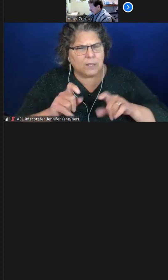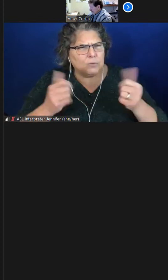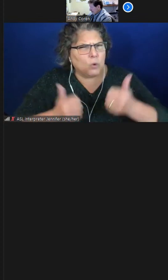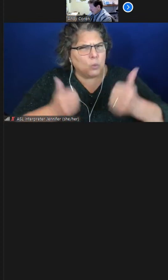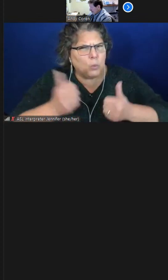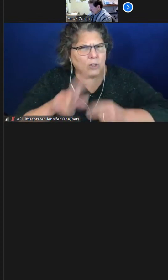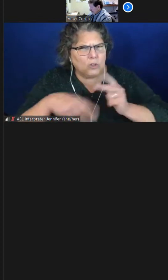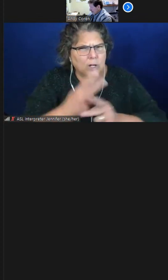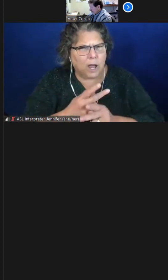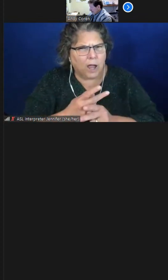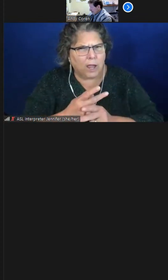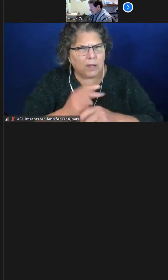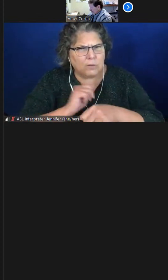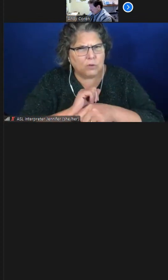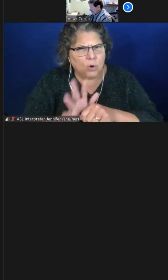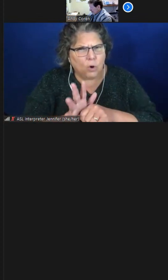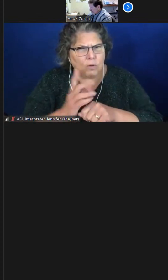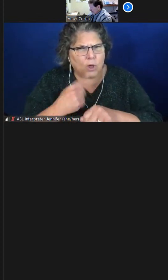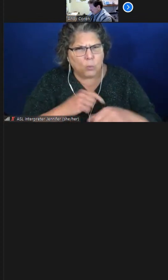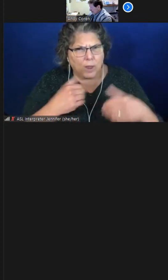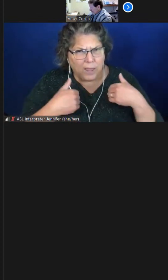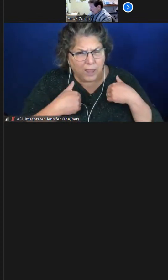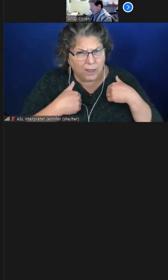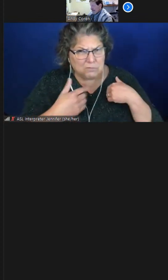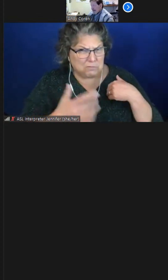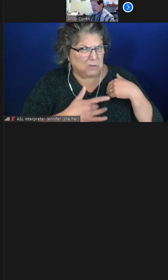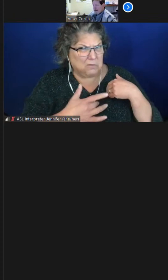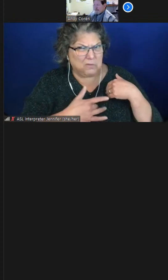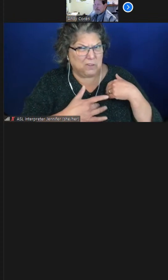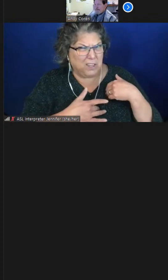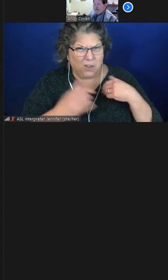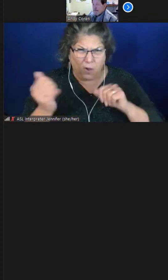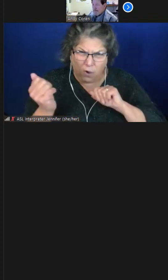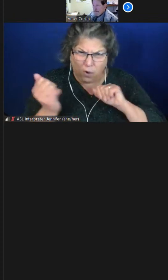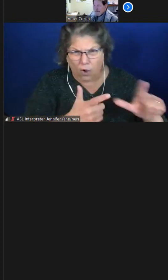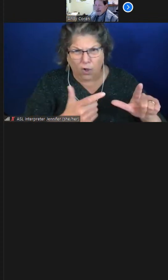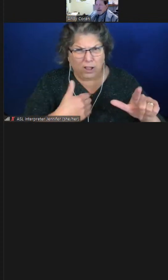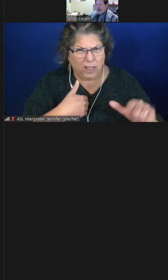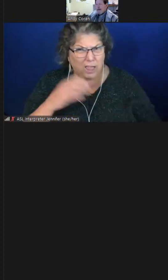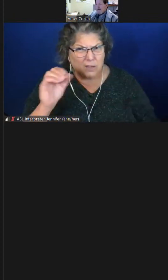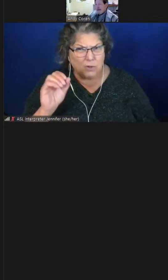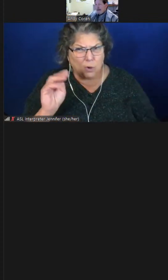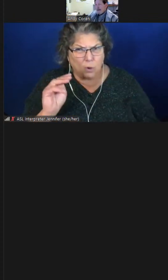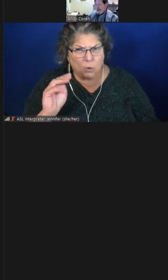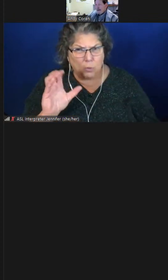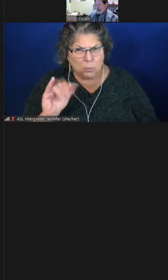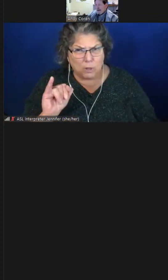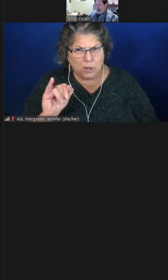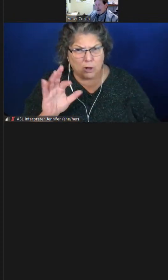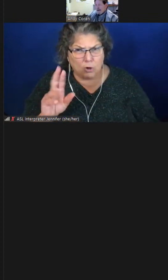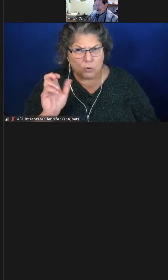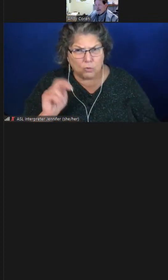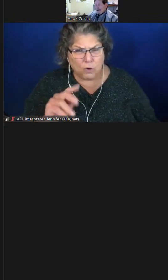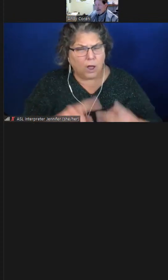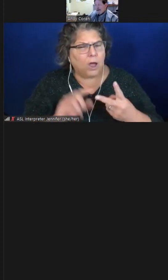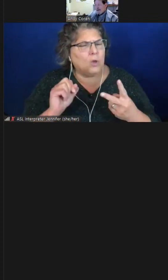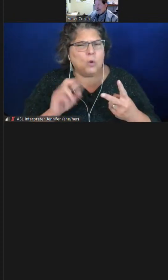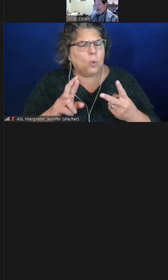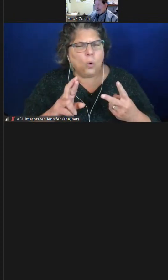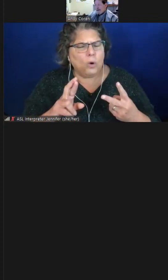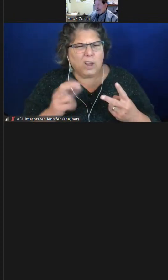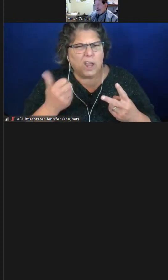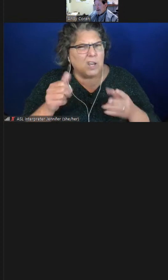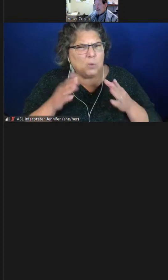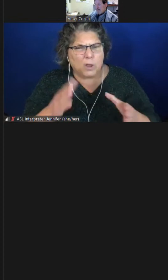just feeling like it's really likely that everyone has Omicron, or are there any ways of knowing if people still